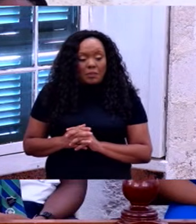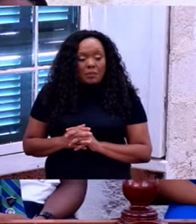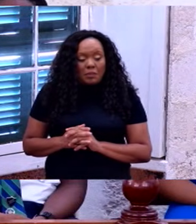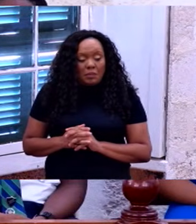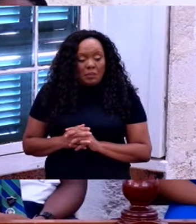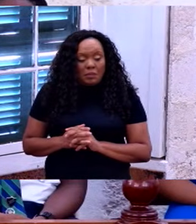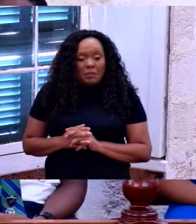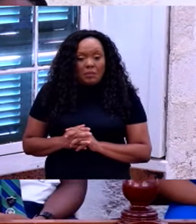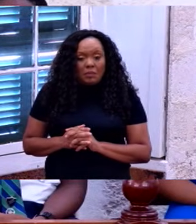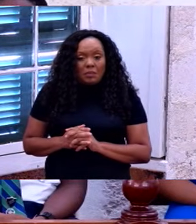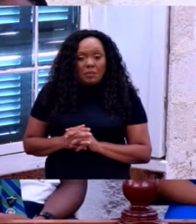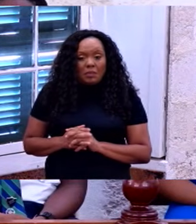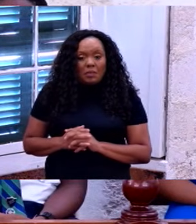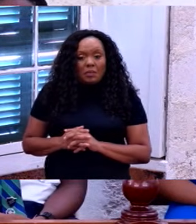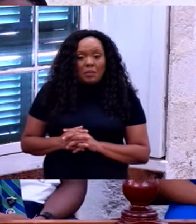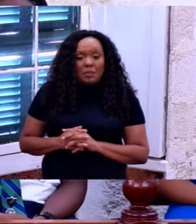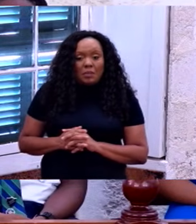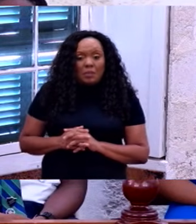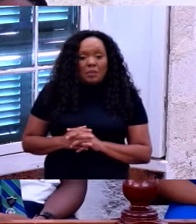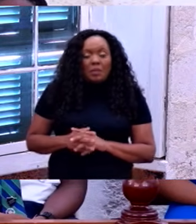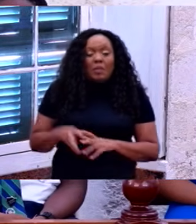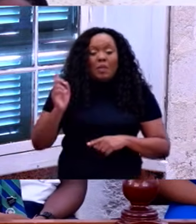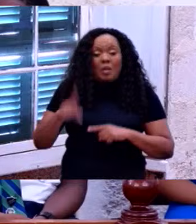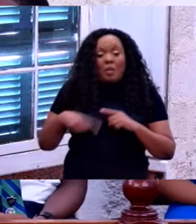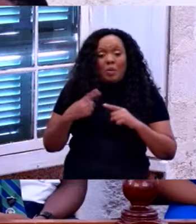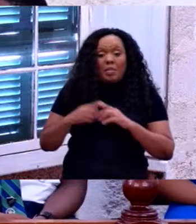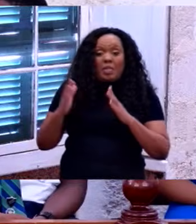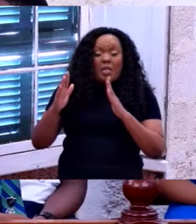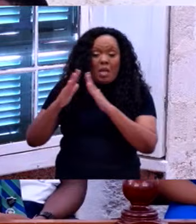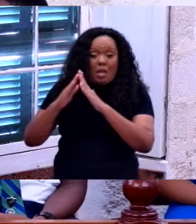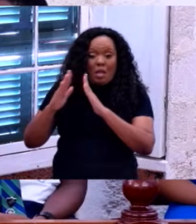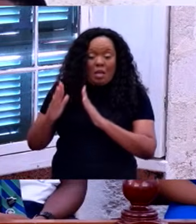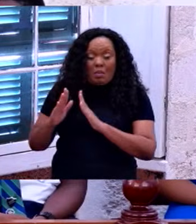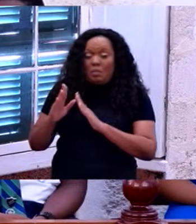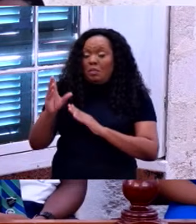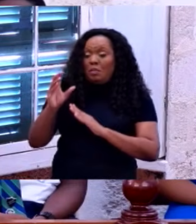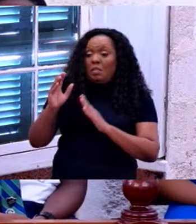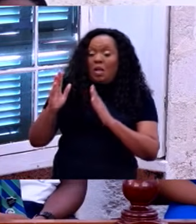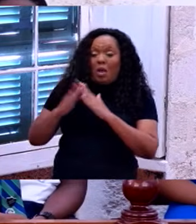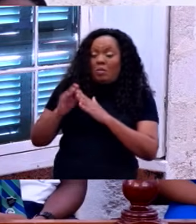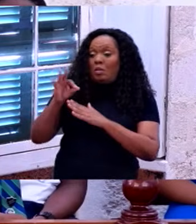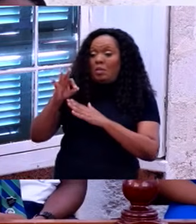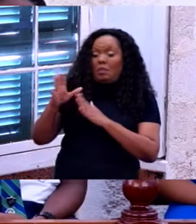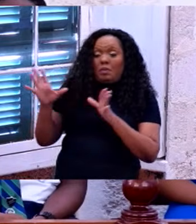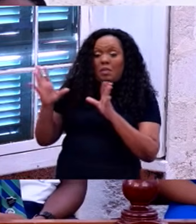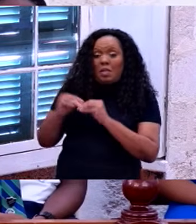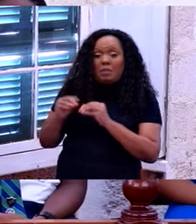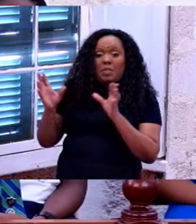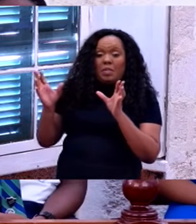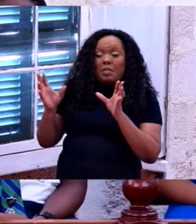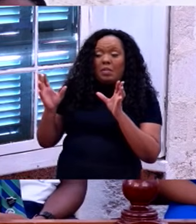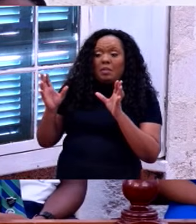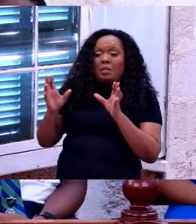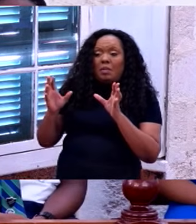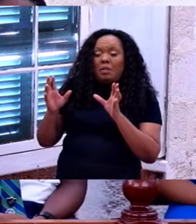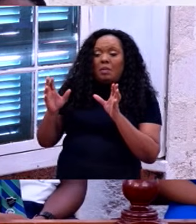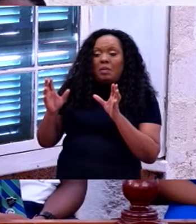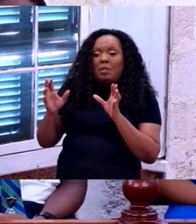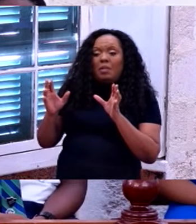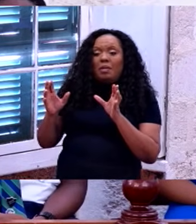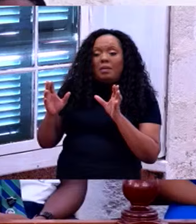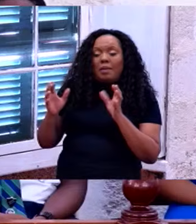of Assembly first meets after any dissolution of Parliament, and before it proceeds to the dispatch of any other business,